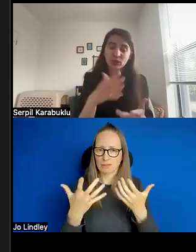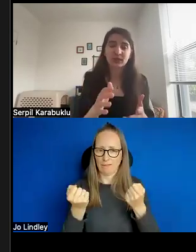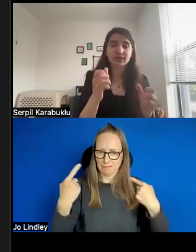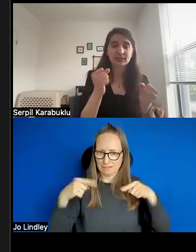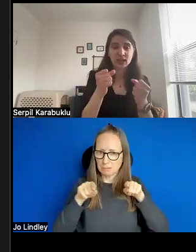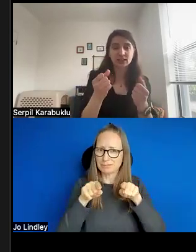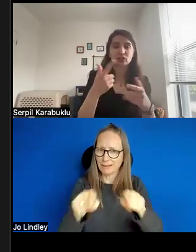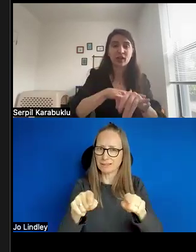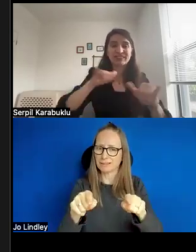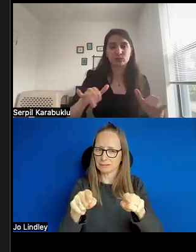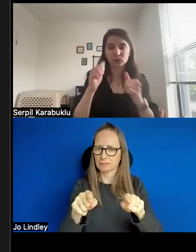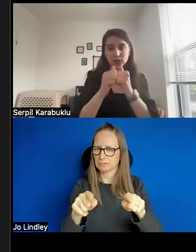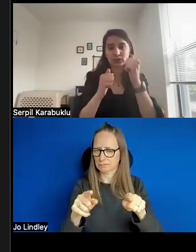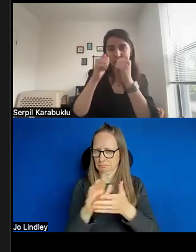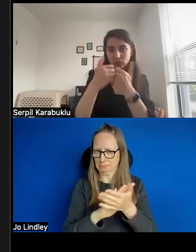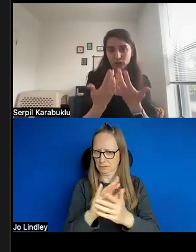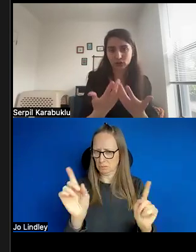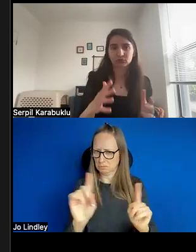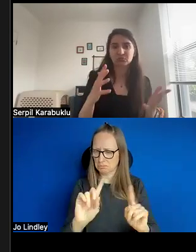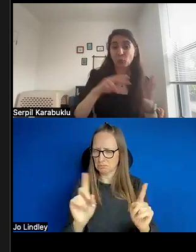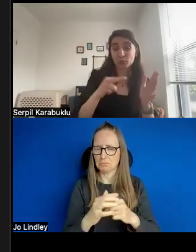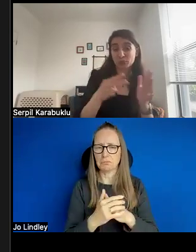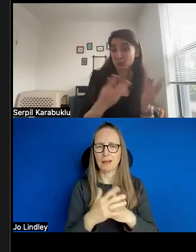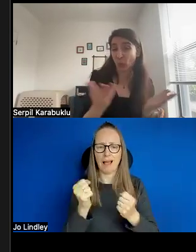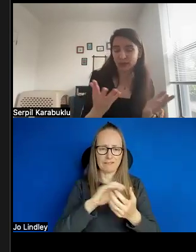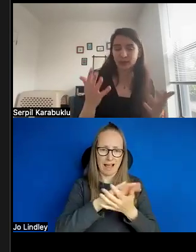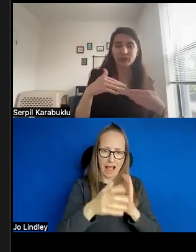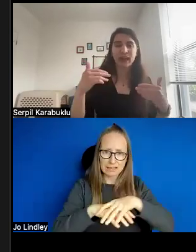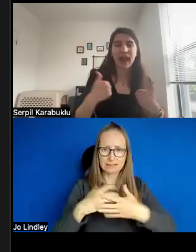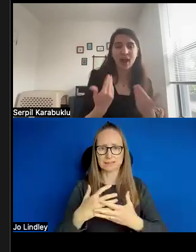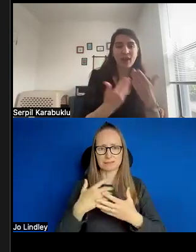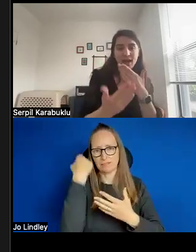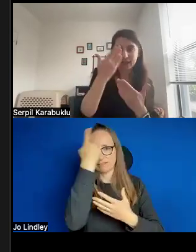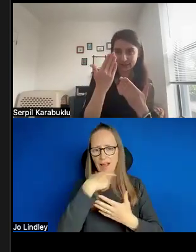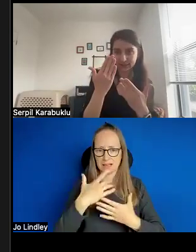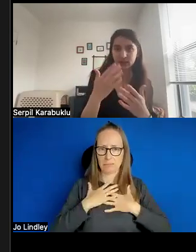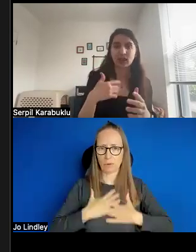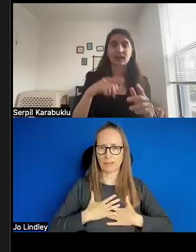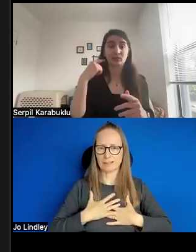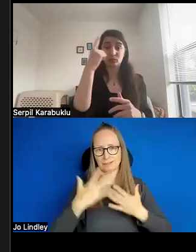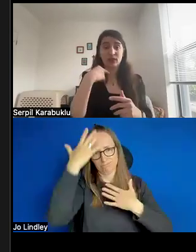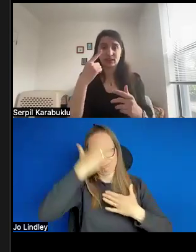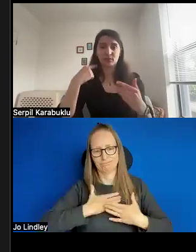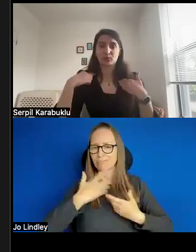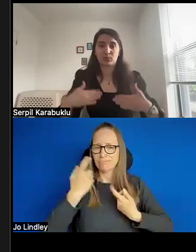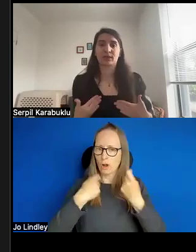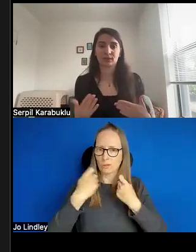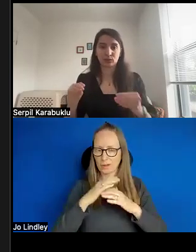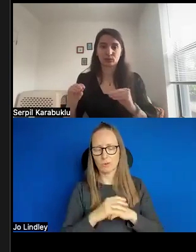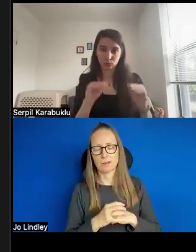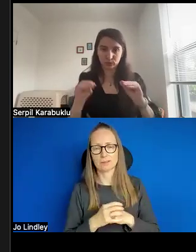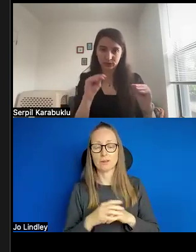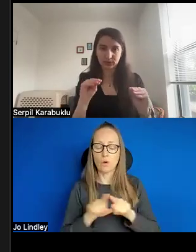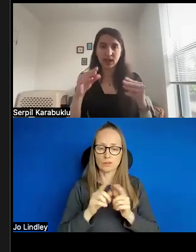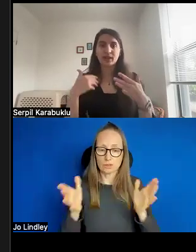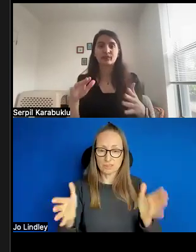simultaneous. What I mean by this, they have hands, face, body, we call these non-menus, and space to